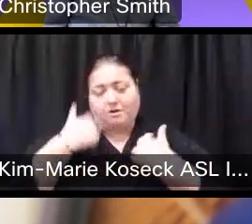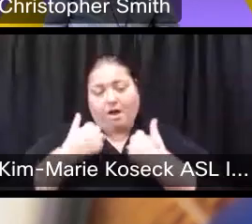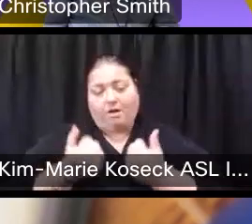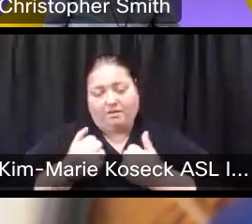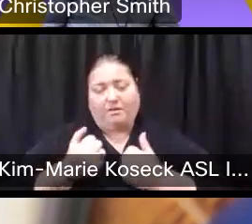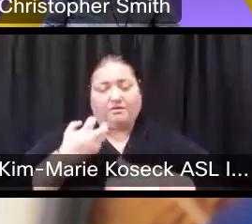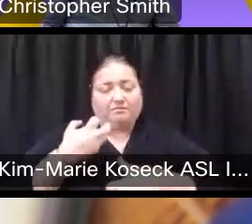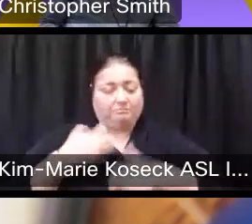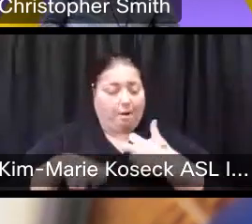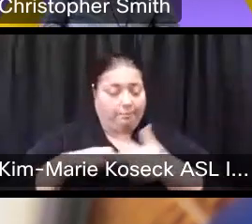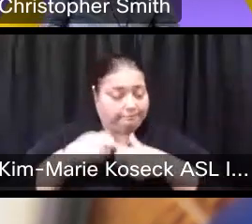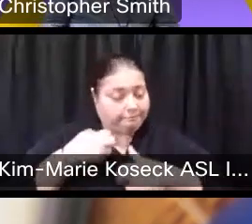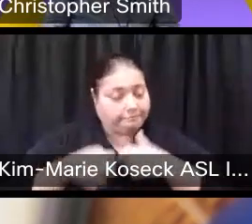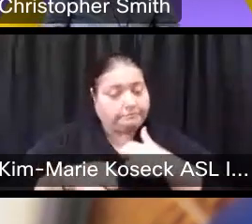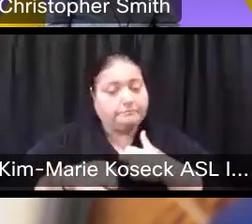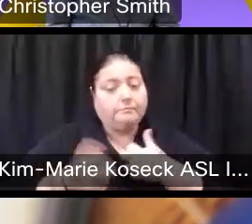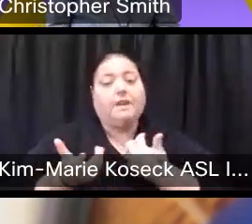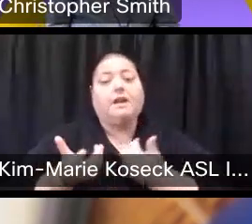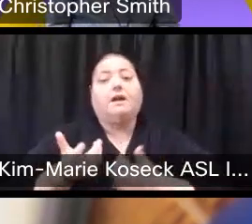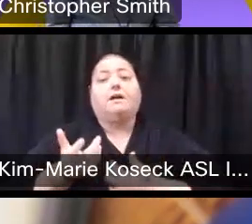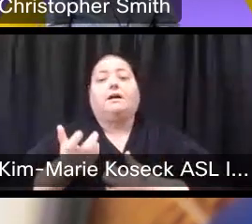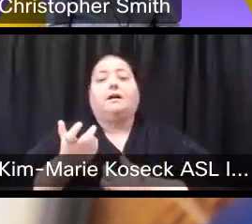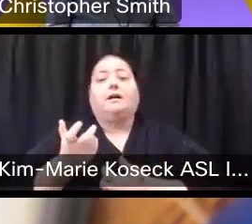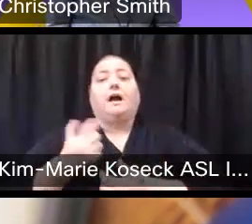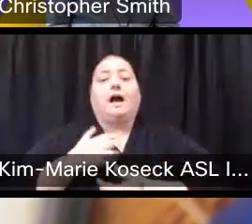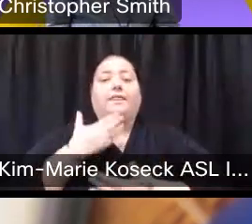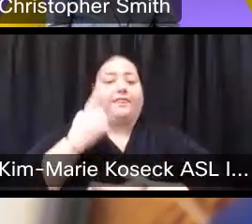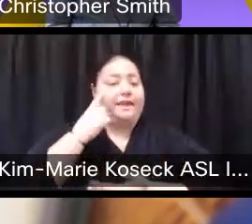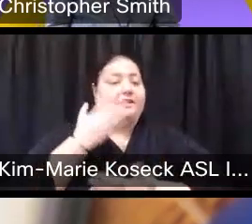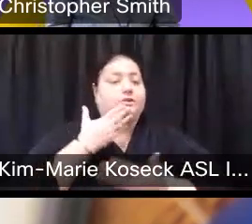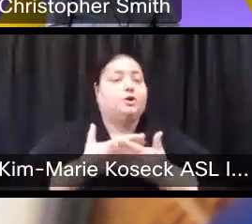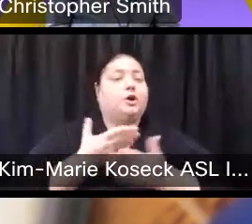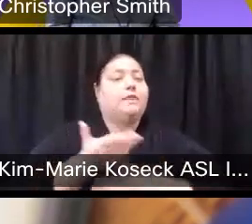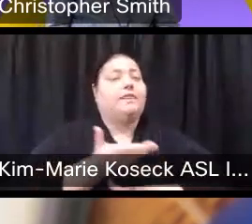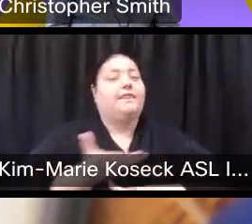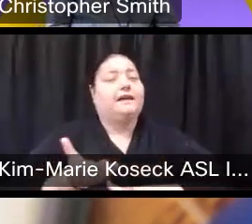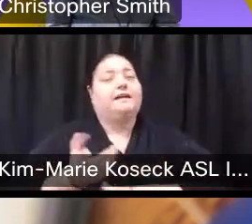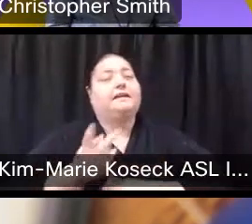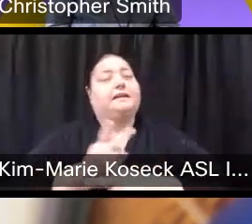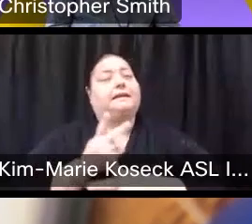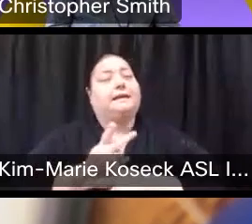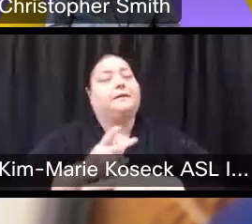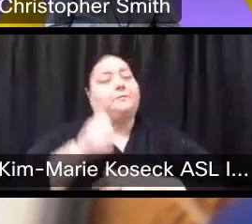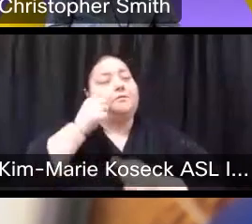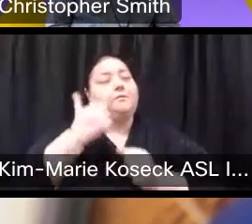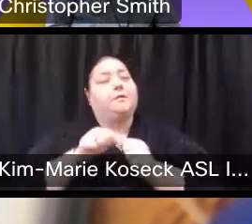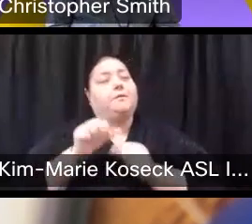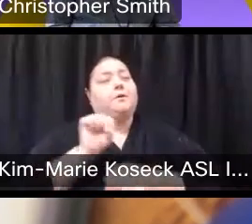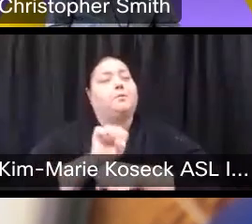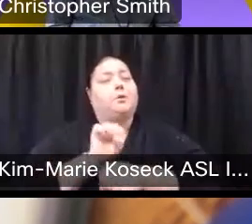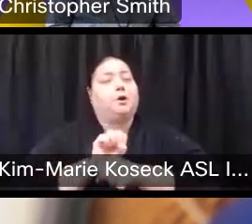developmental disabilities. Again, I think it's a good thing to kind of keep in mind with our